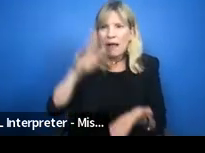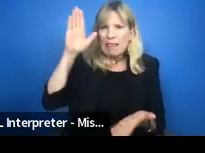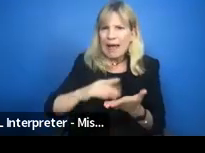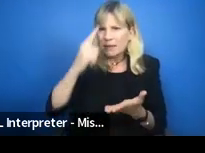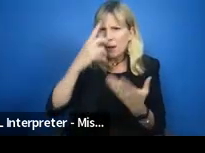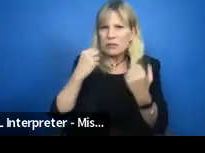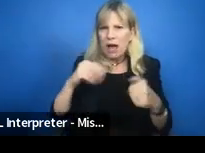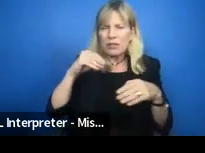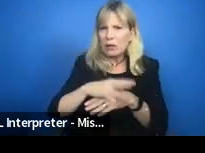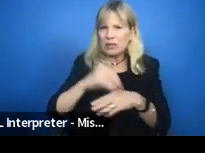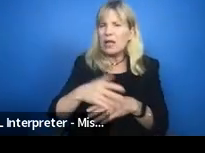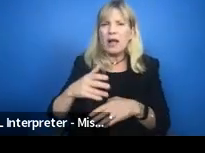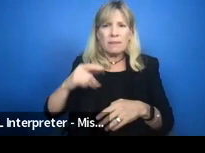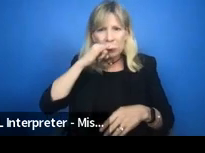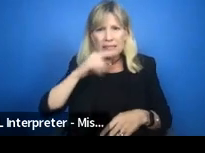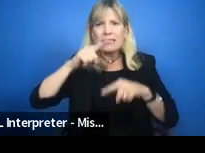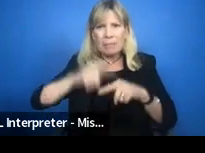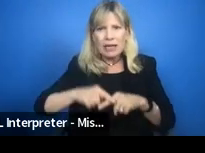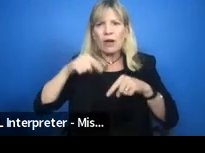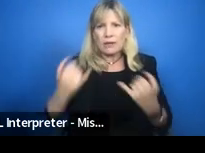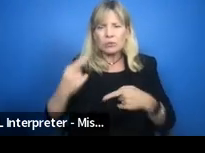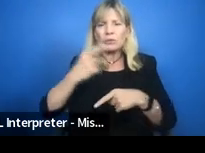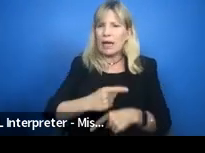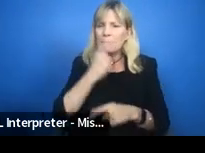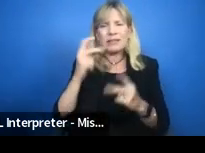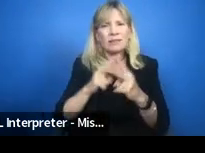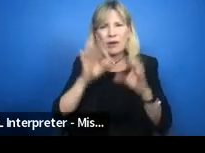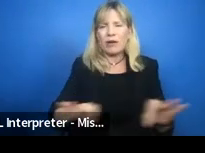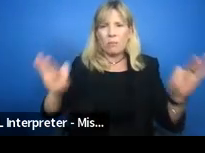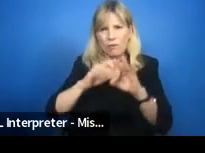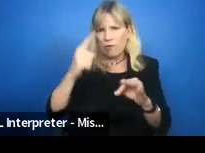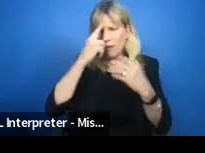healthy, really at a time when it's needed most.